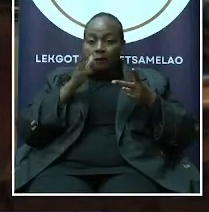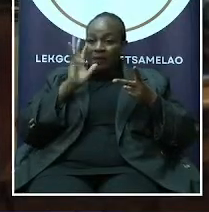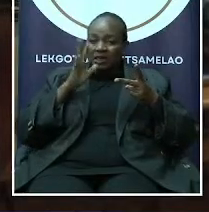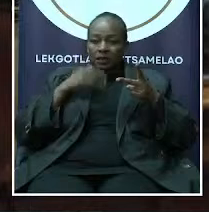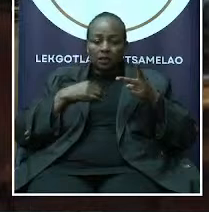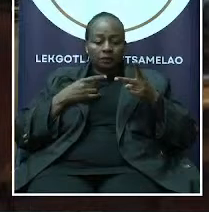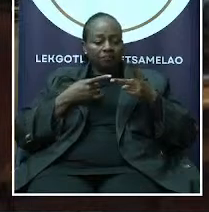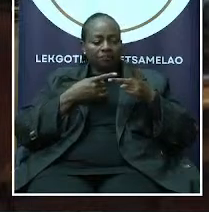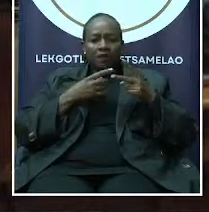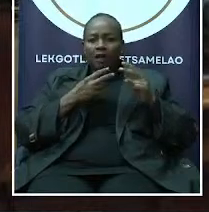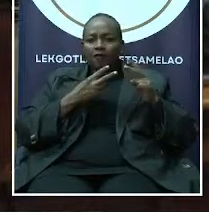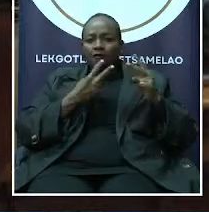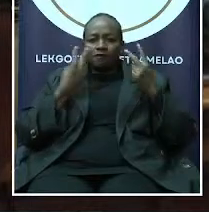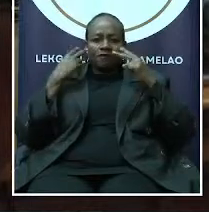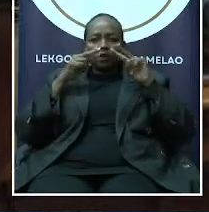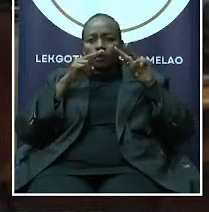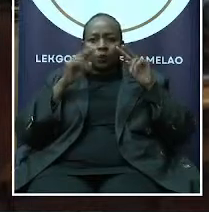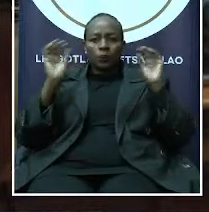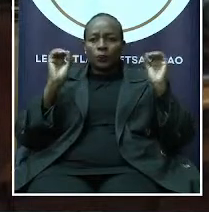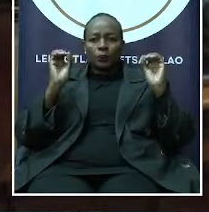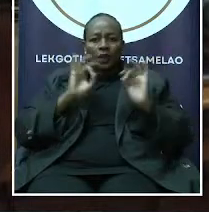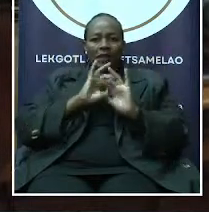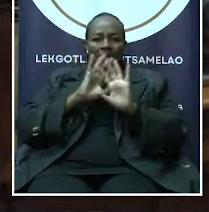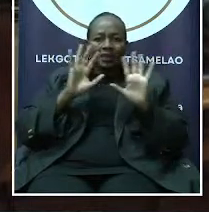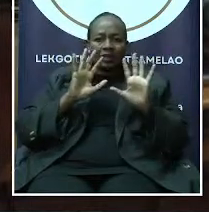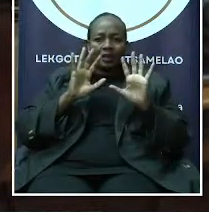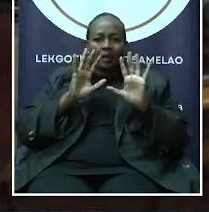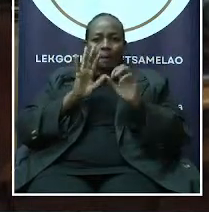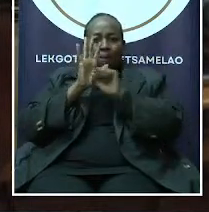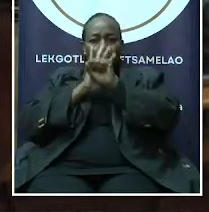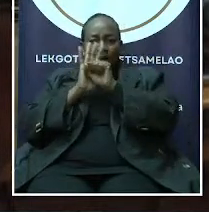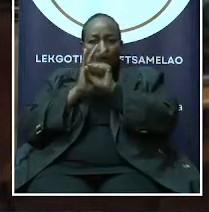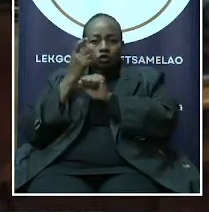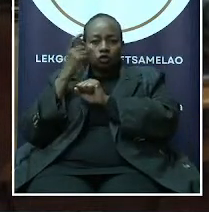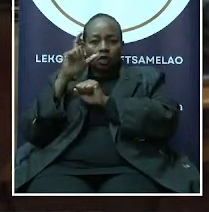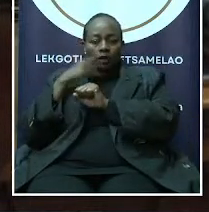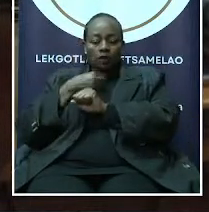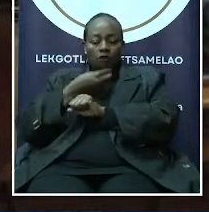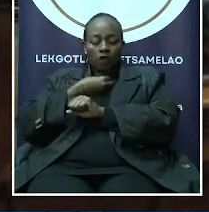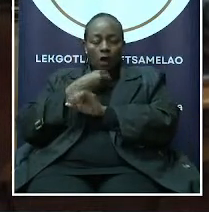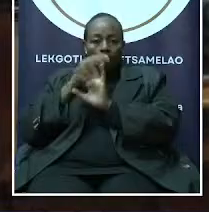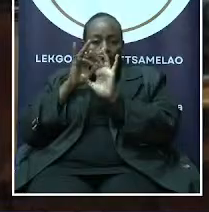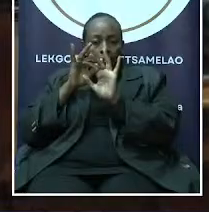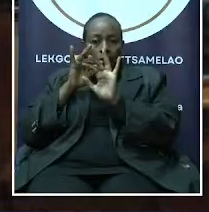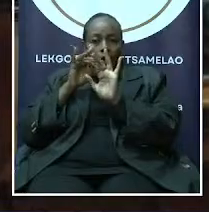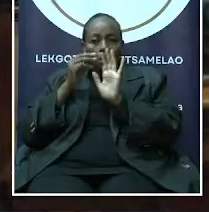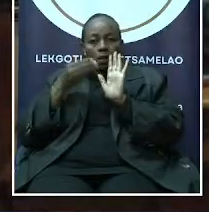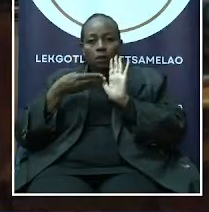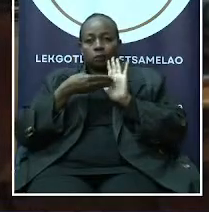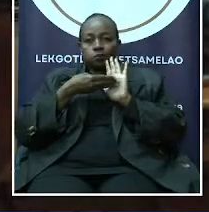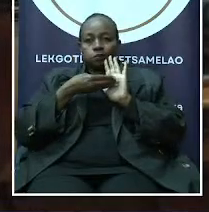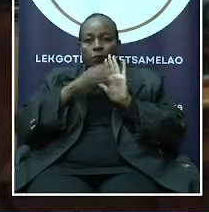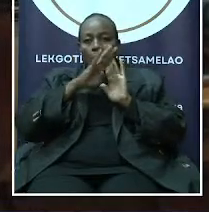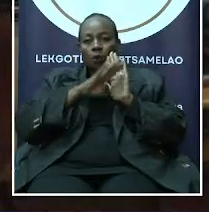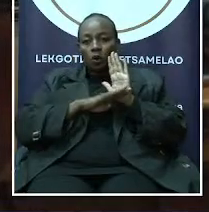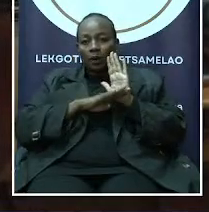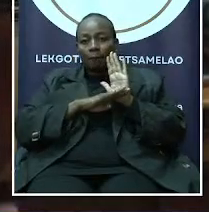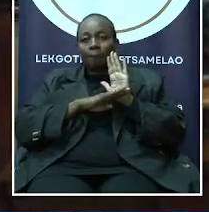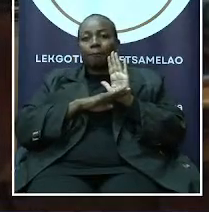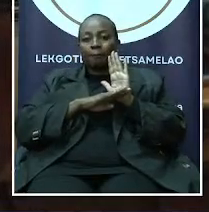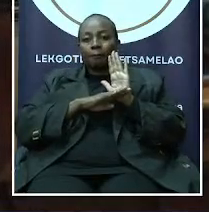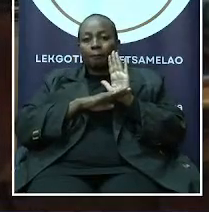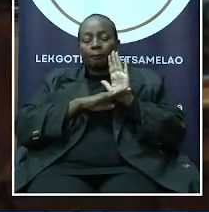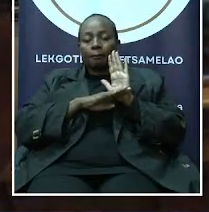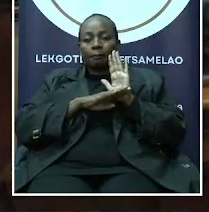clear view of whether or not there are background checks of the young people that are put into those programs. And why